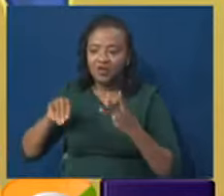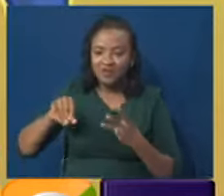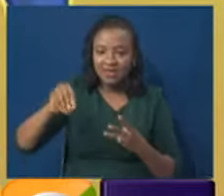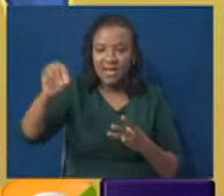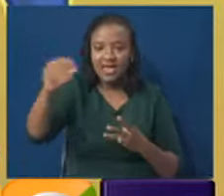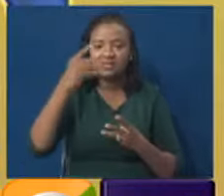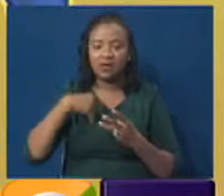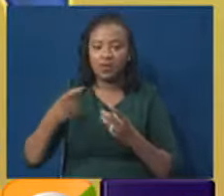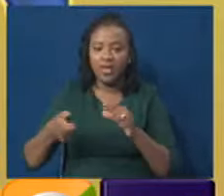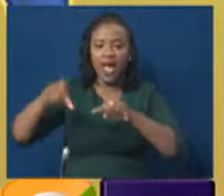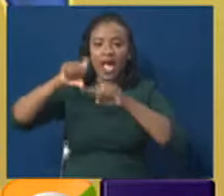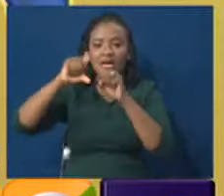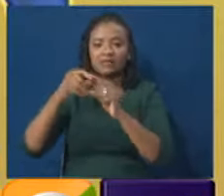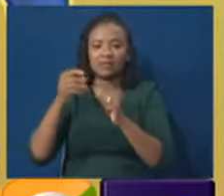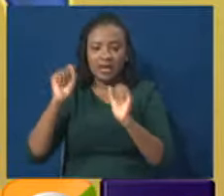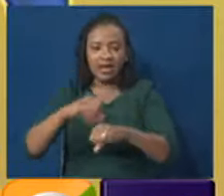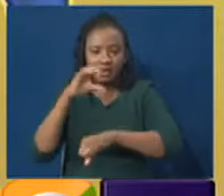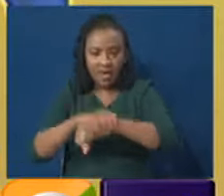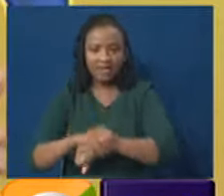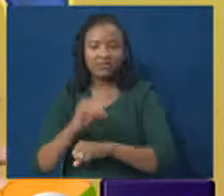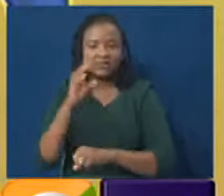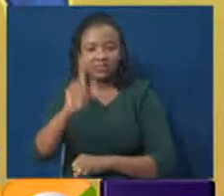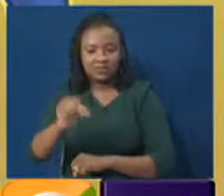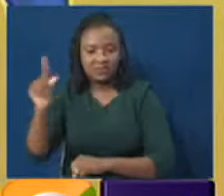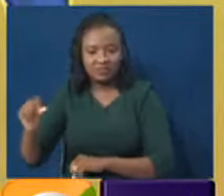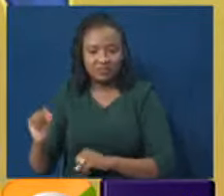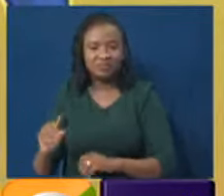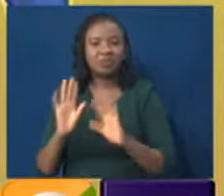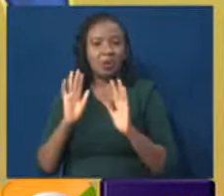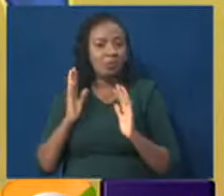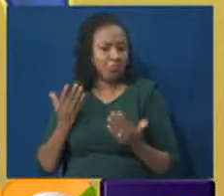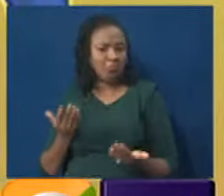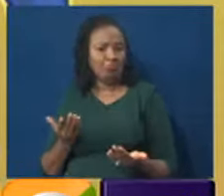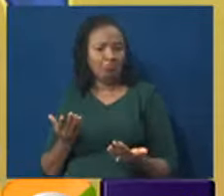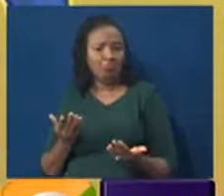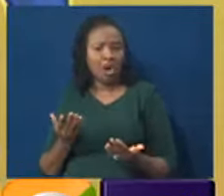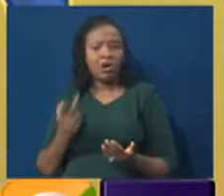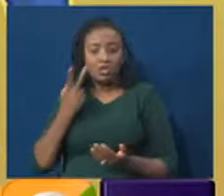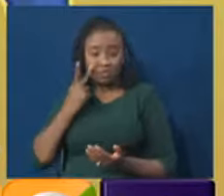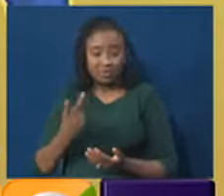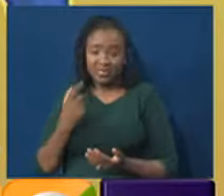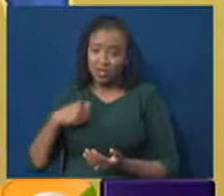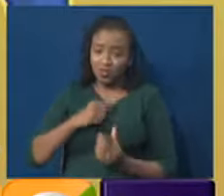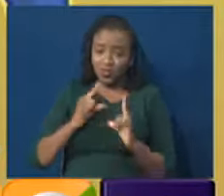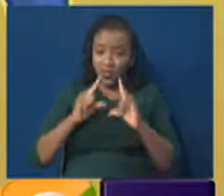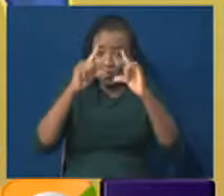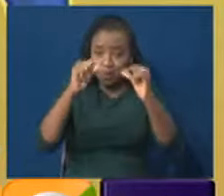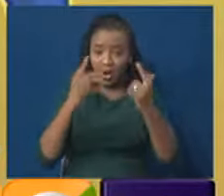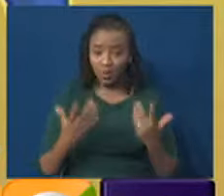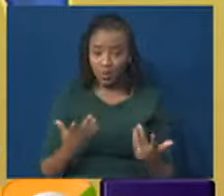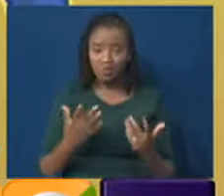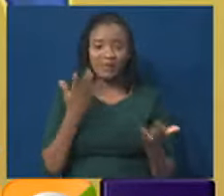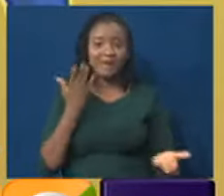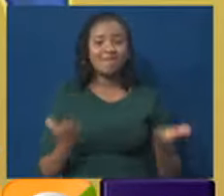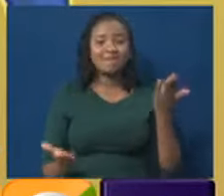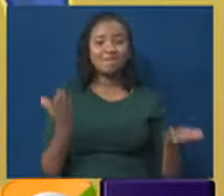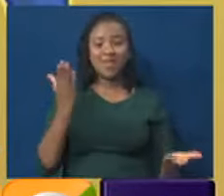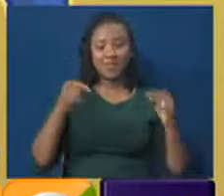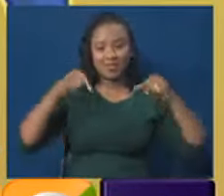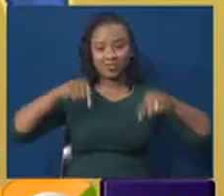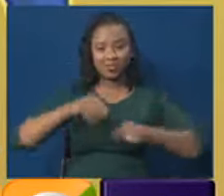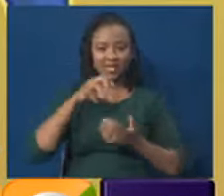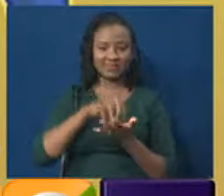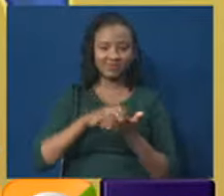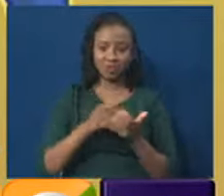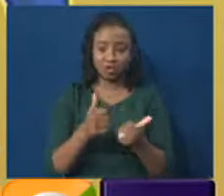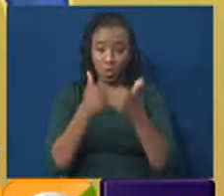done stabilization of all the macroeconomic, you know, indicators. We are saying that maybe today is not as good as we